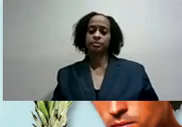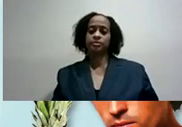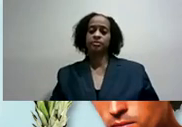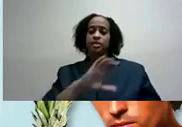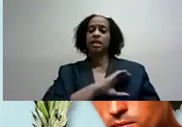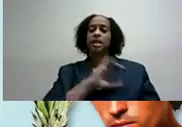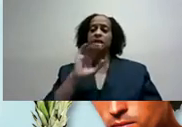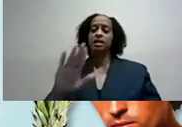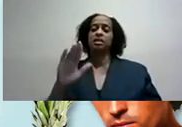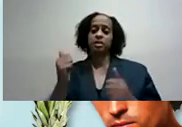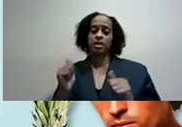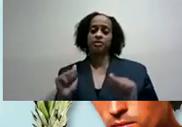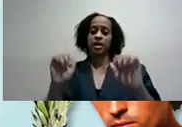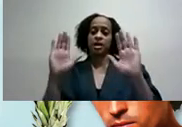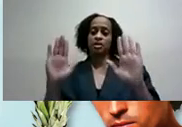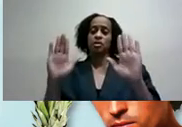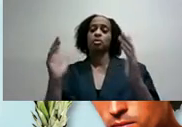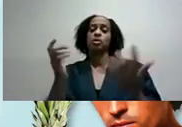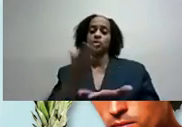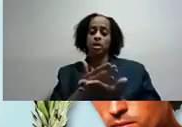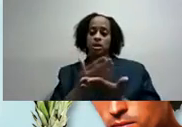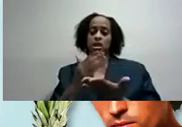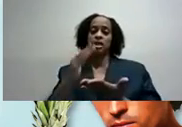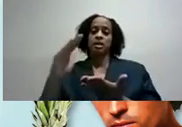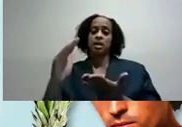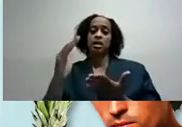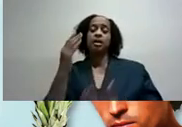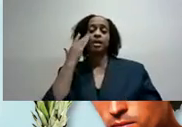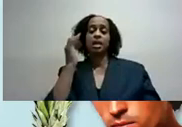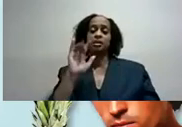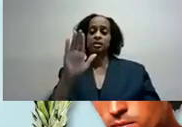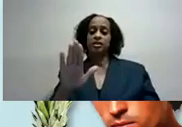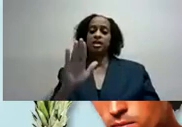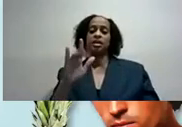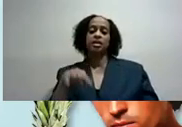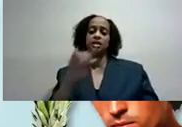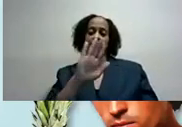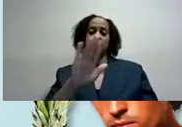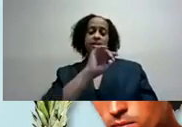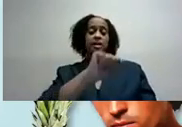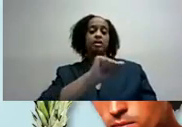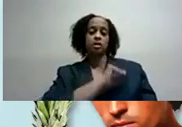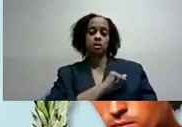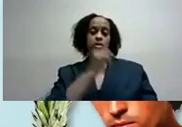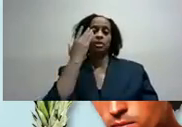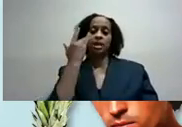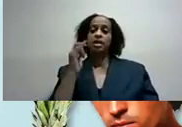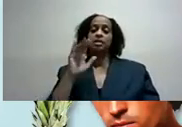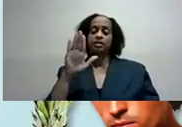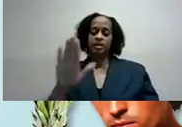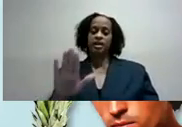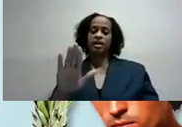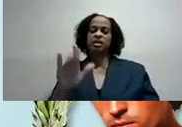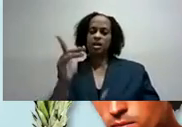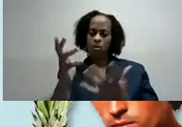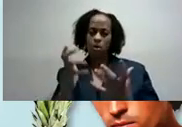sacrifice was rejected because of his attitude, because of his, he wants